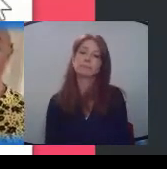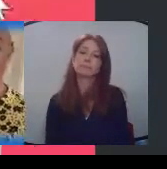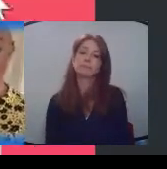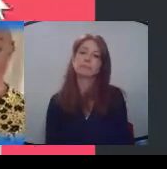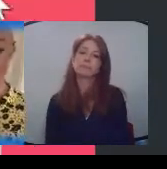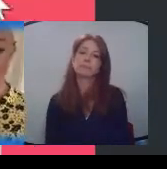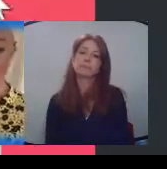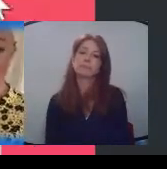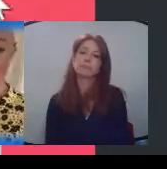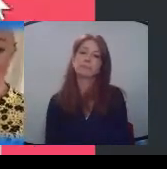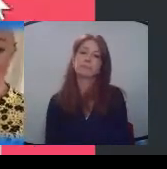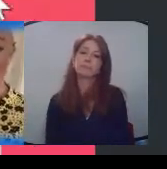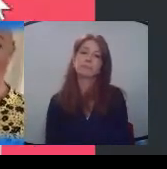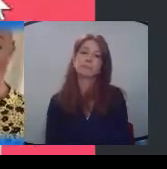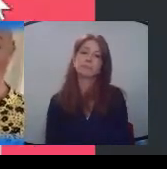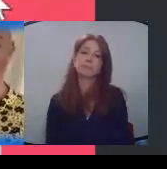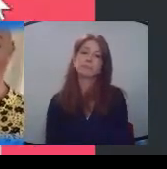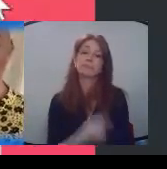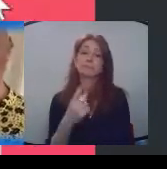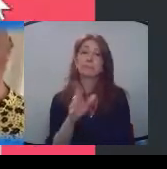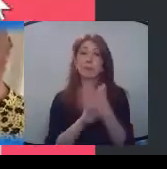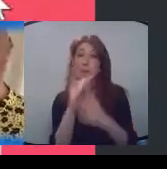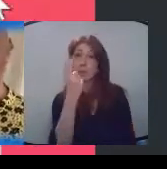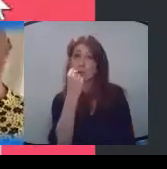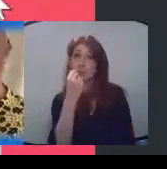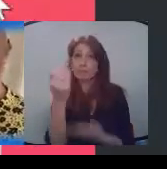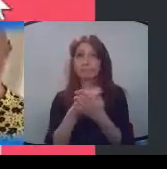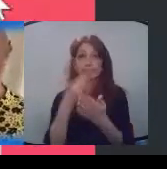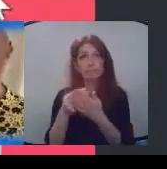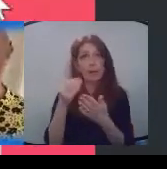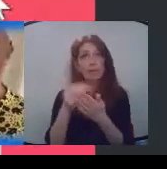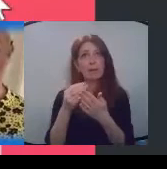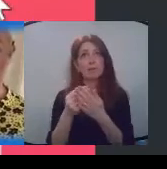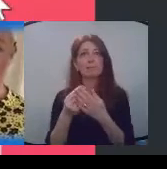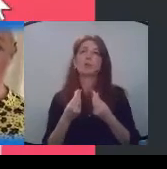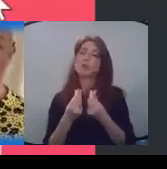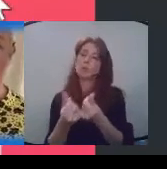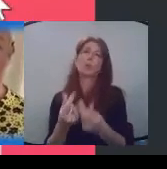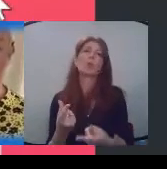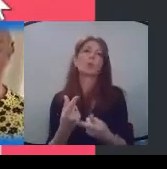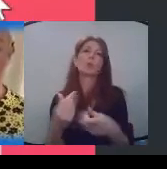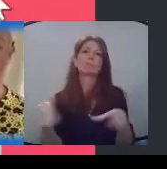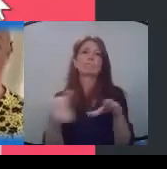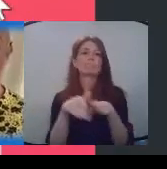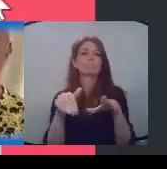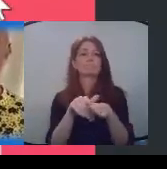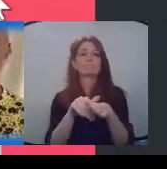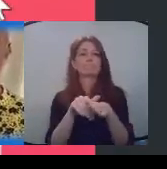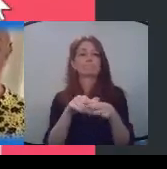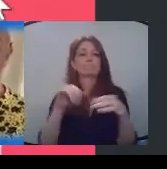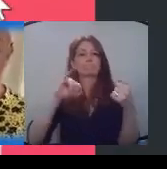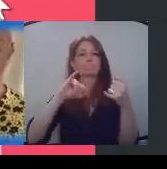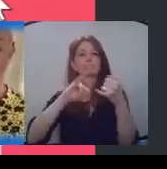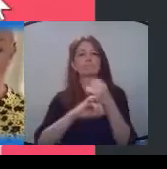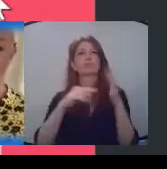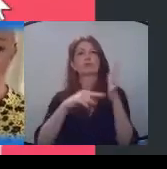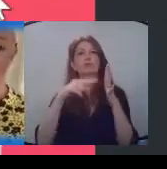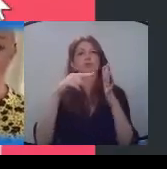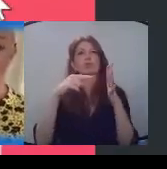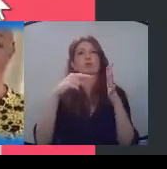Okay, next. So it allows you to collect payments also seamlessly. We're fully integrated with Stripe, which is a world-leading